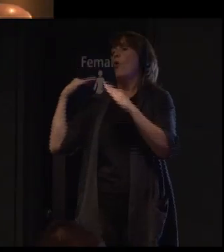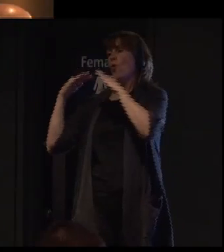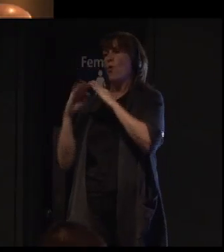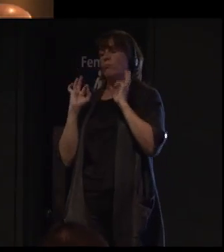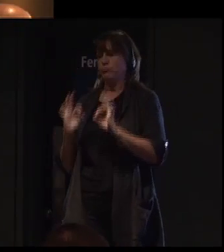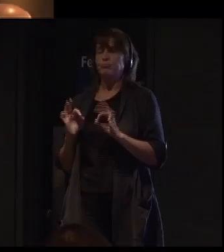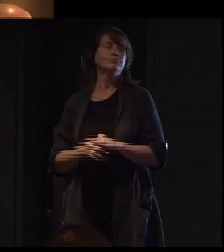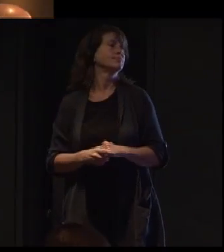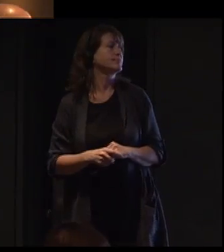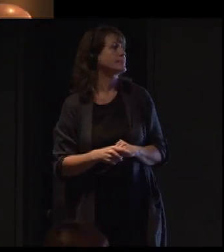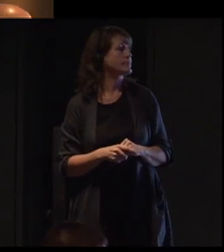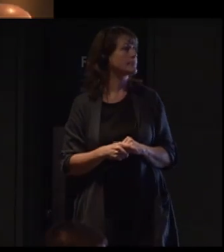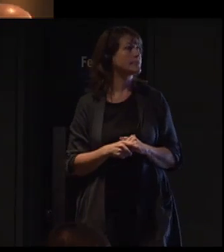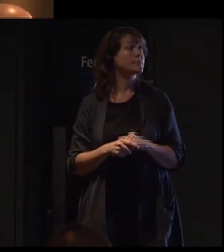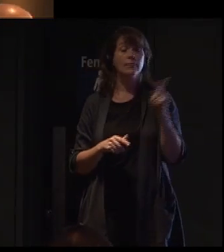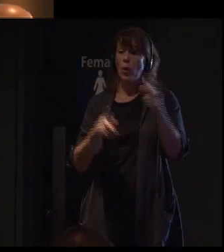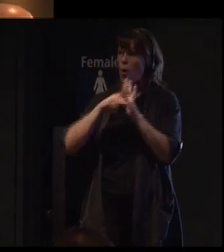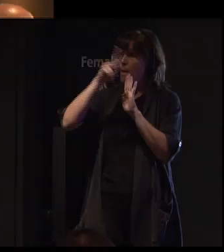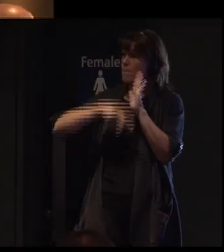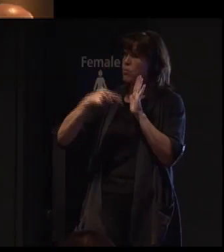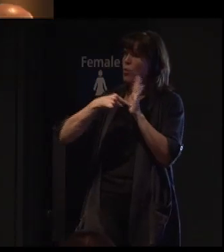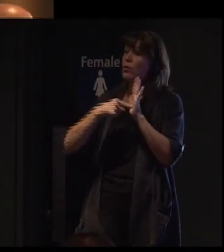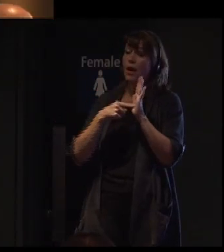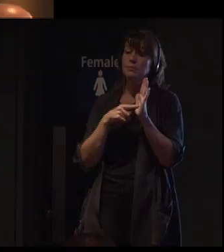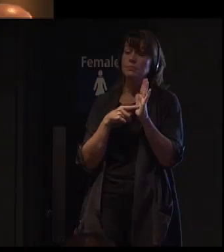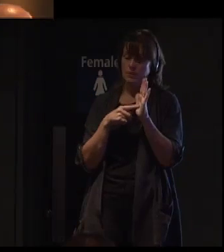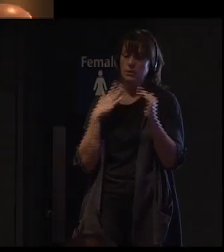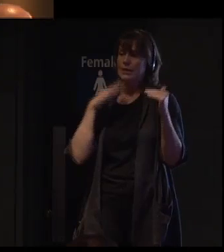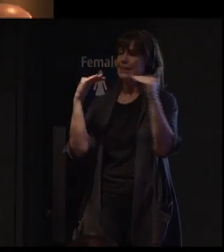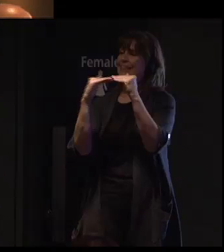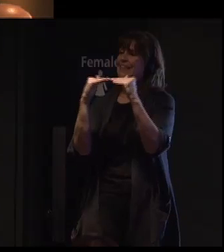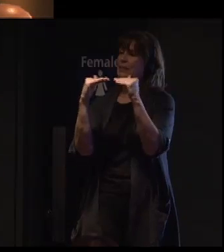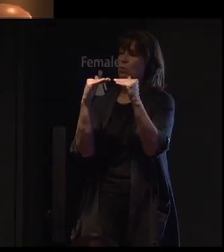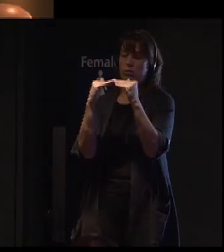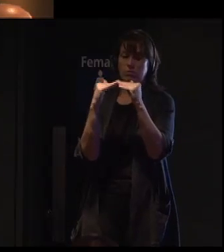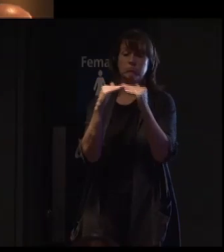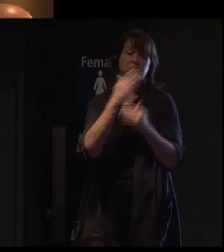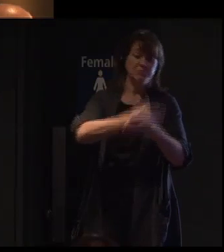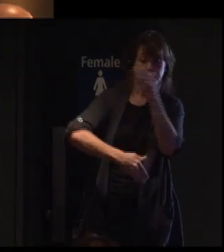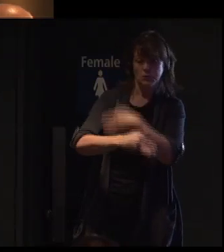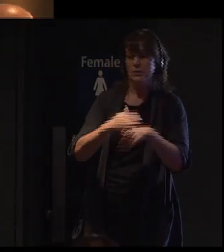The UEFA program for the disabled promotes equal treatment for disabled fans.